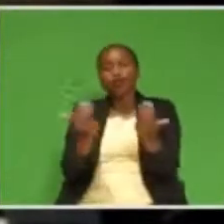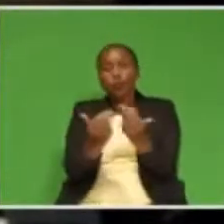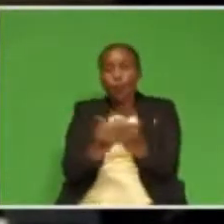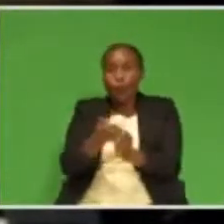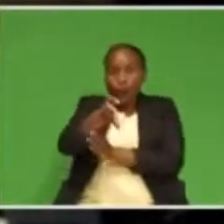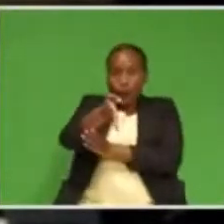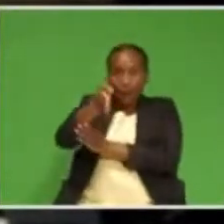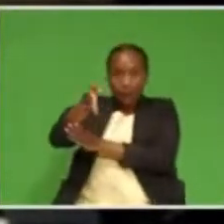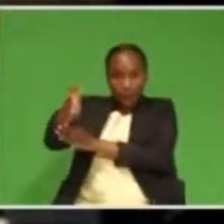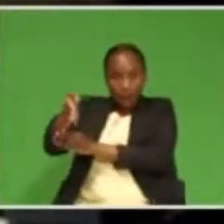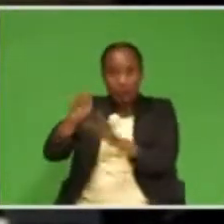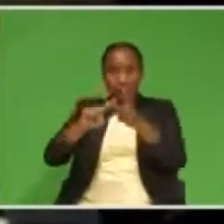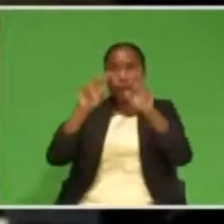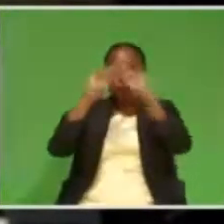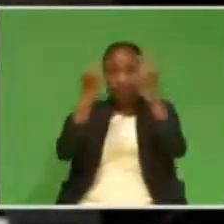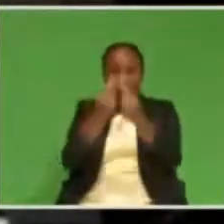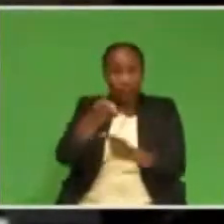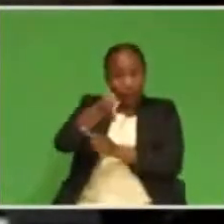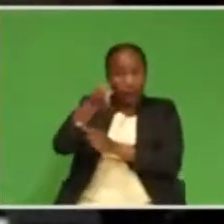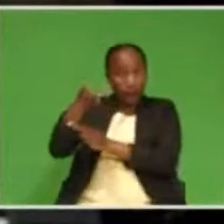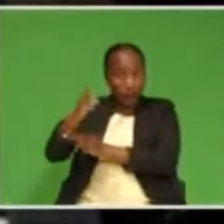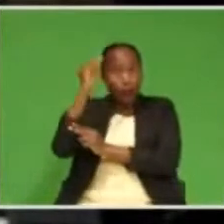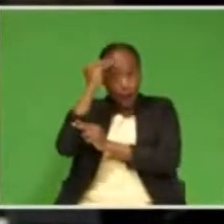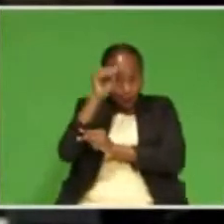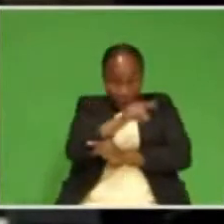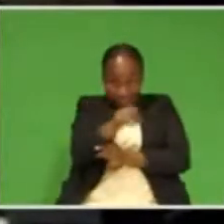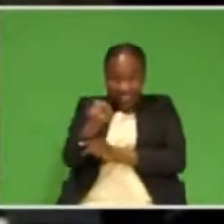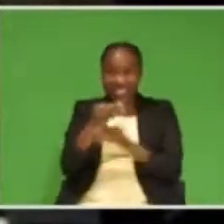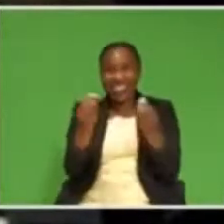university. And you know what stuff I'm talking about.